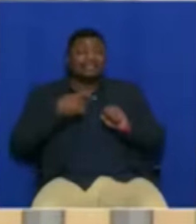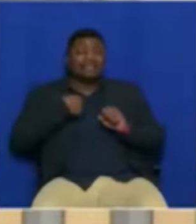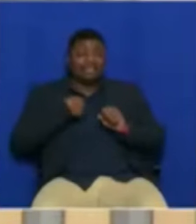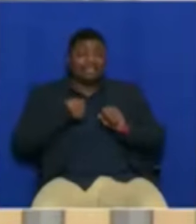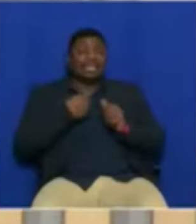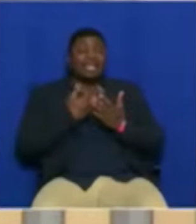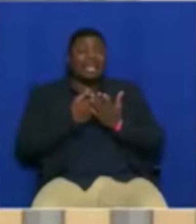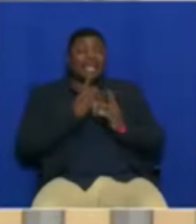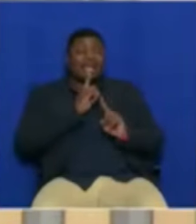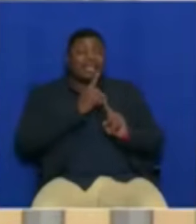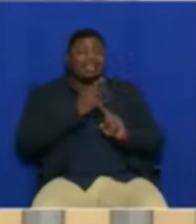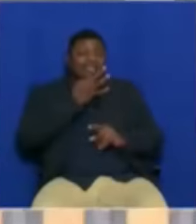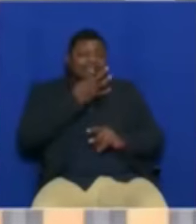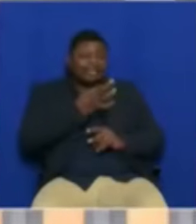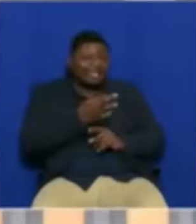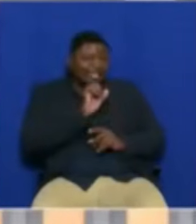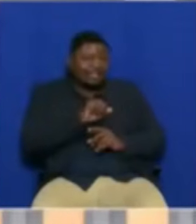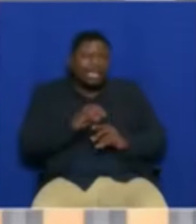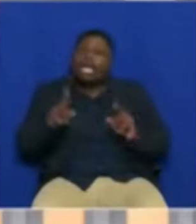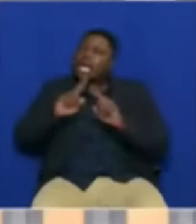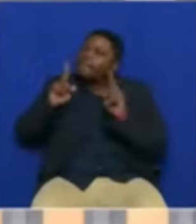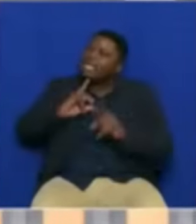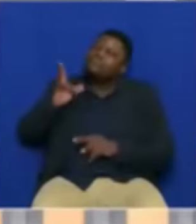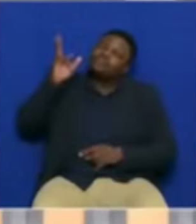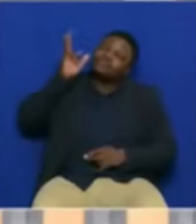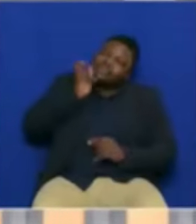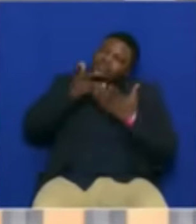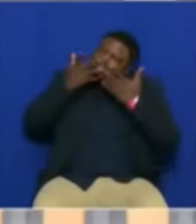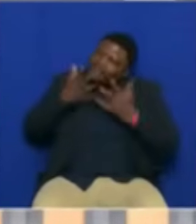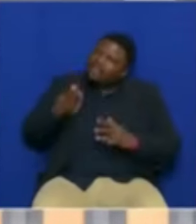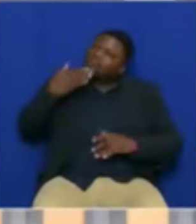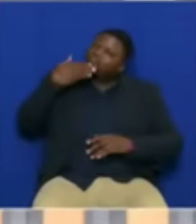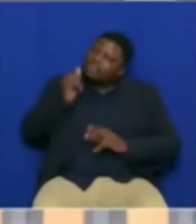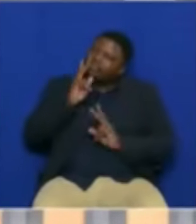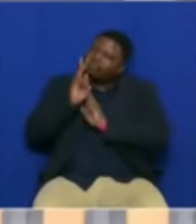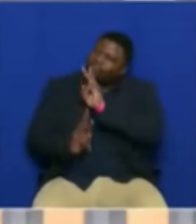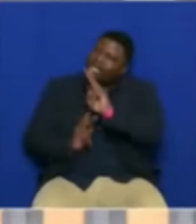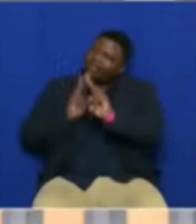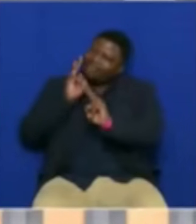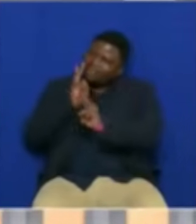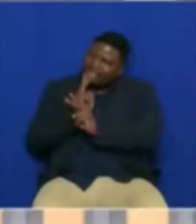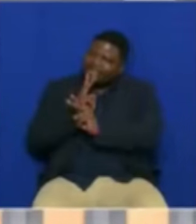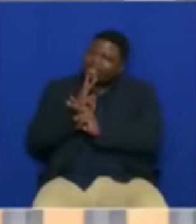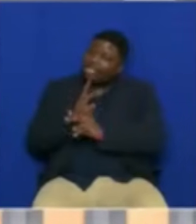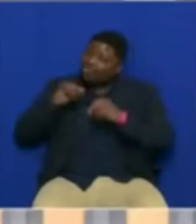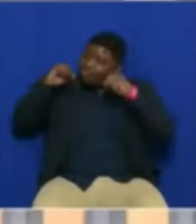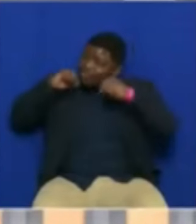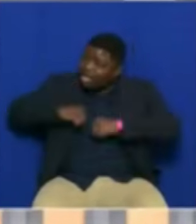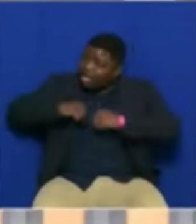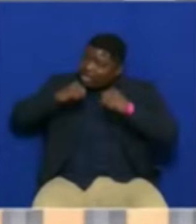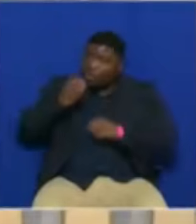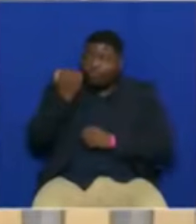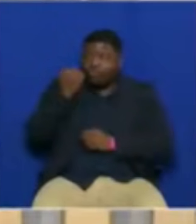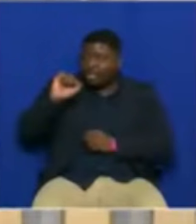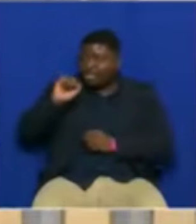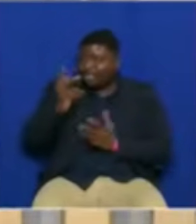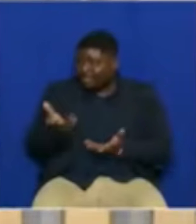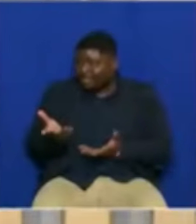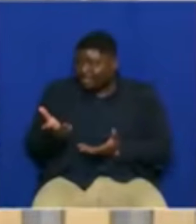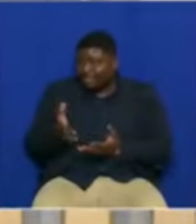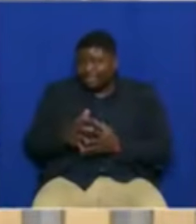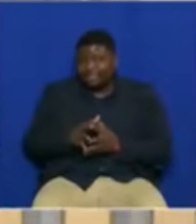You've heard me, please don't repeat. You've heard me, please don't repeat. Do you agree? No, sir, I cannot say I agree,